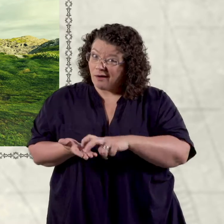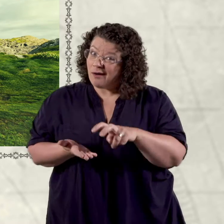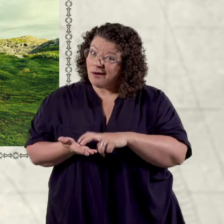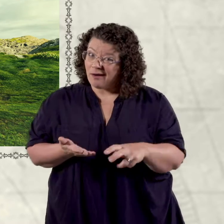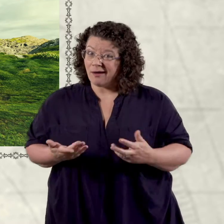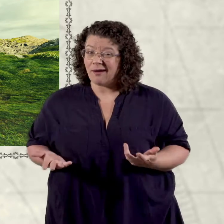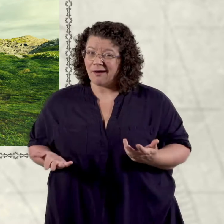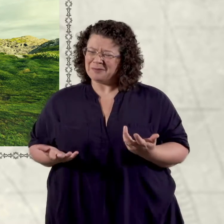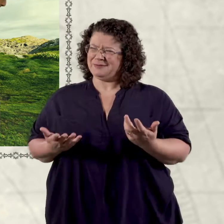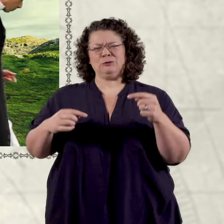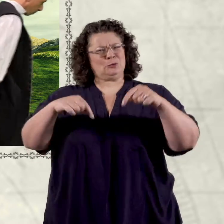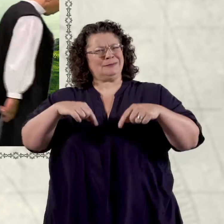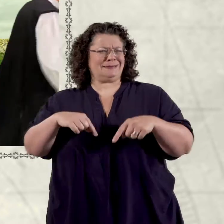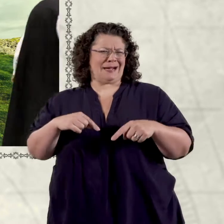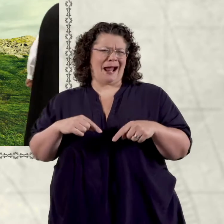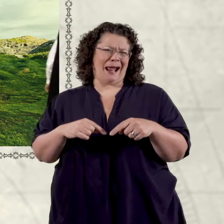all the way.